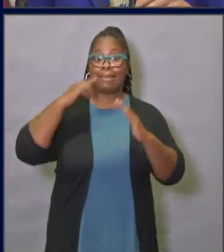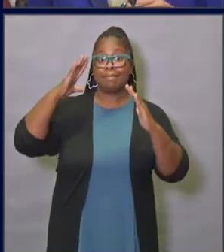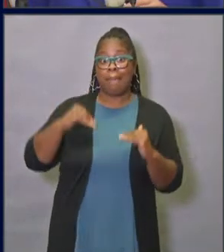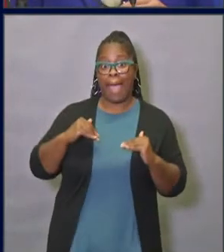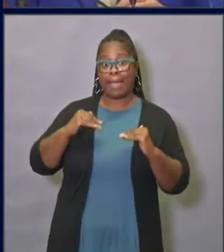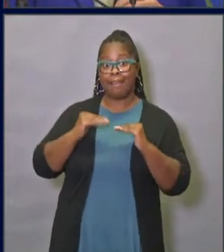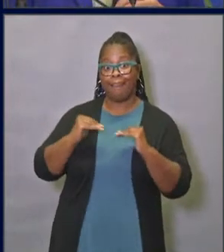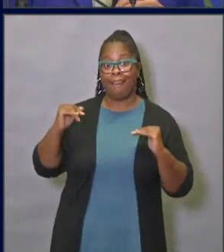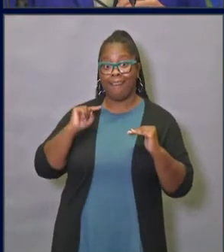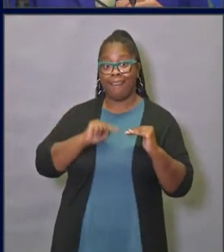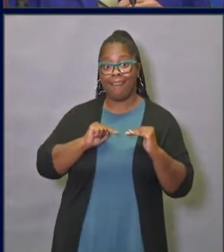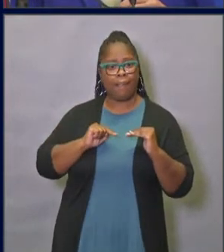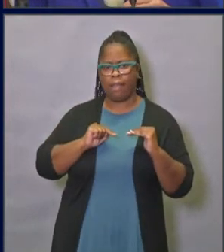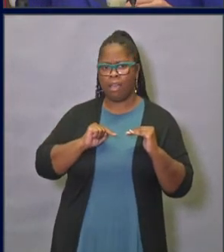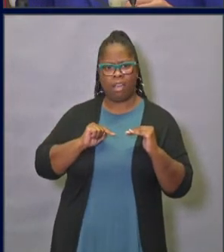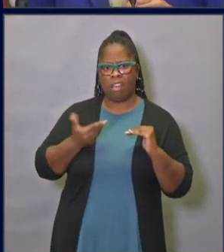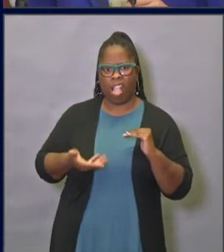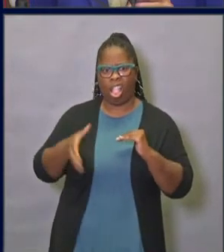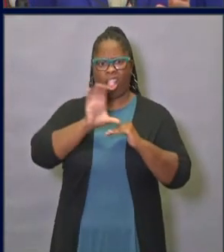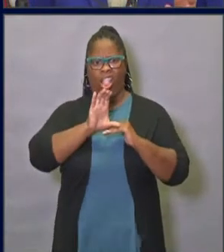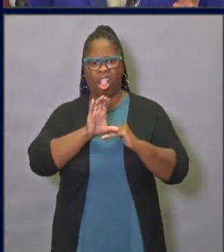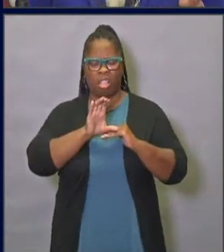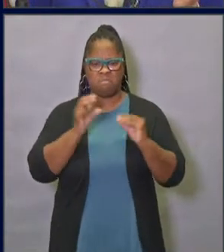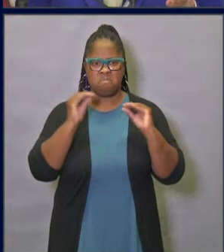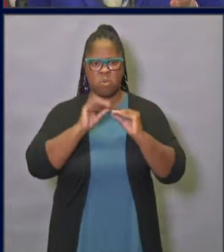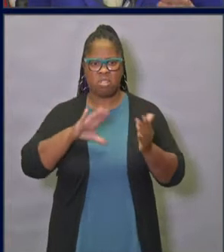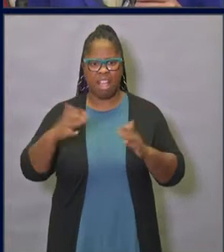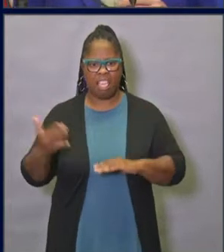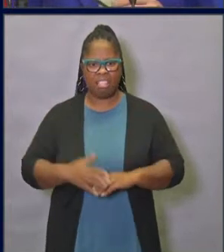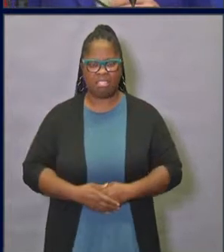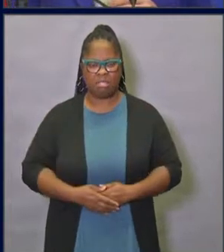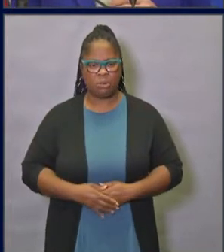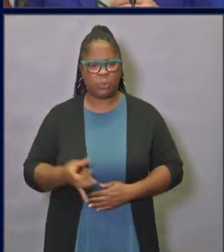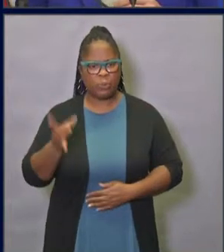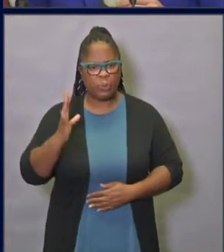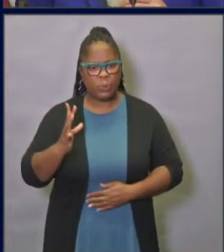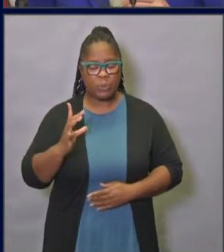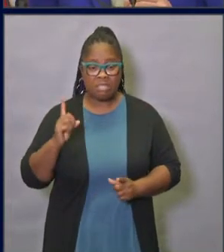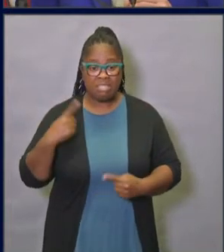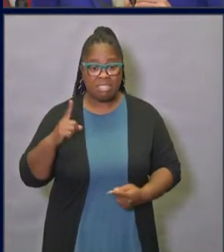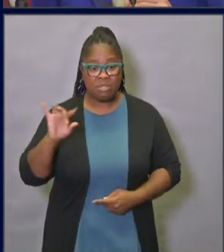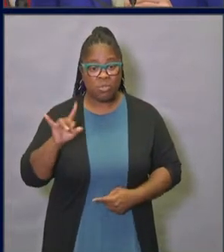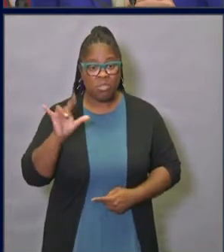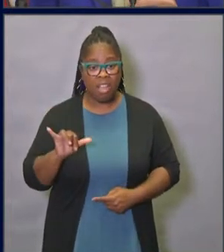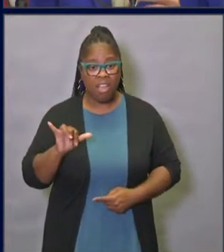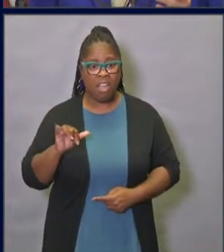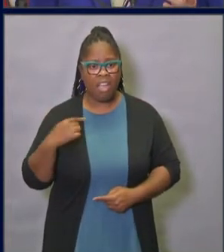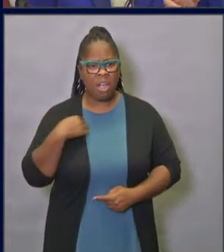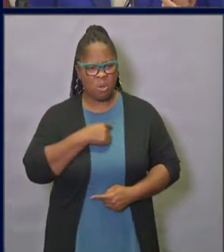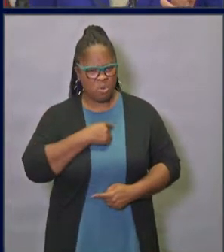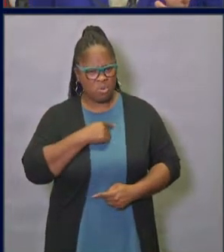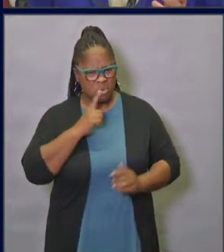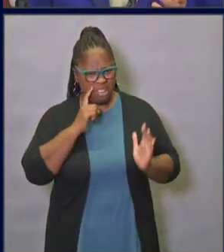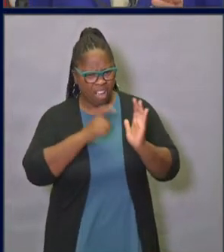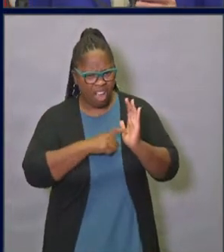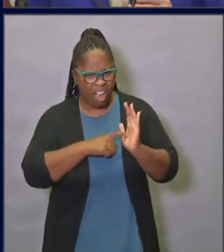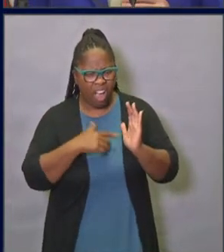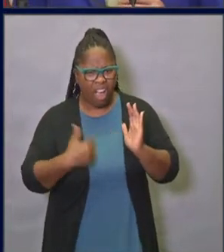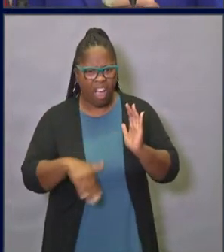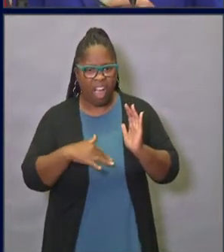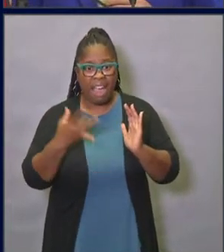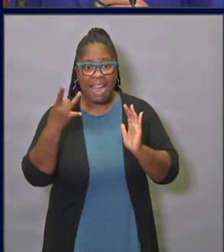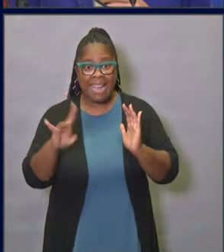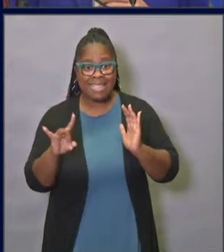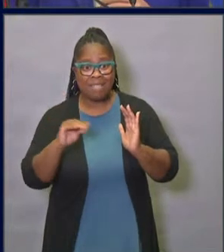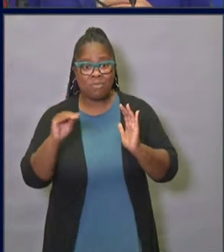that occurred in 2020. And as you could see, as of July, we've experienced almost